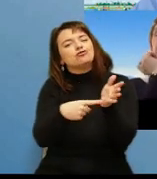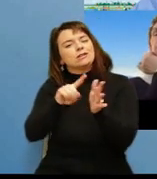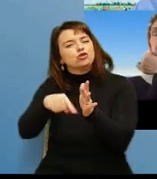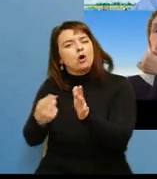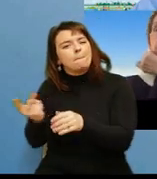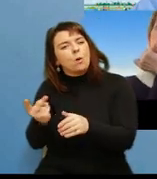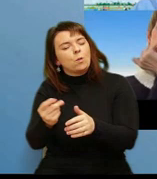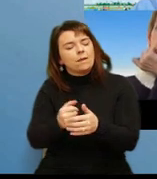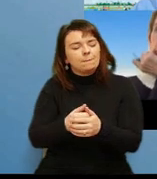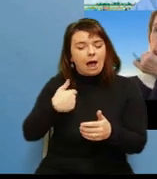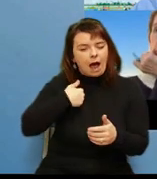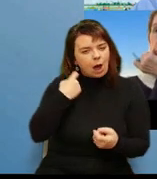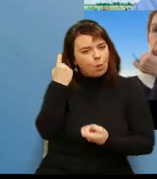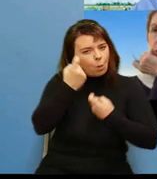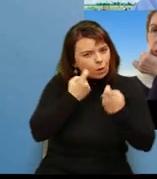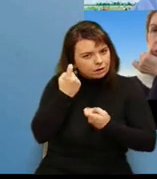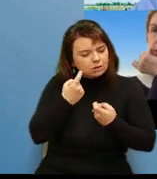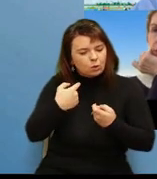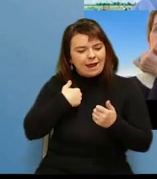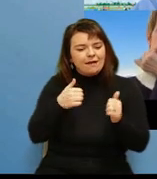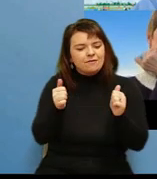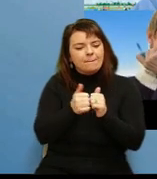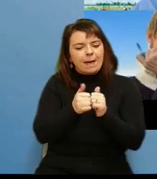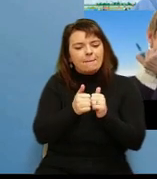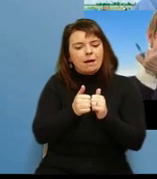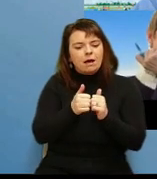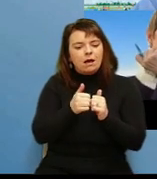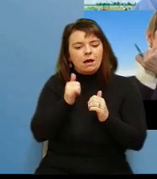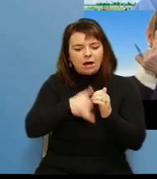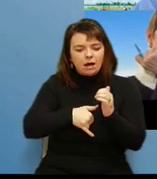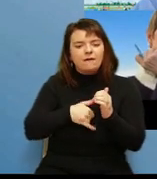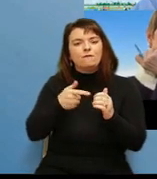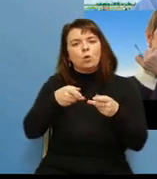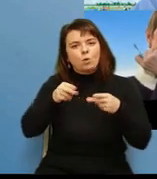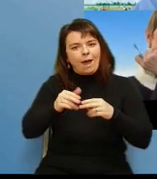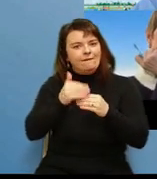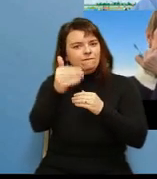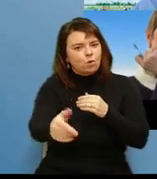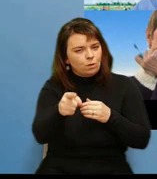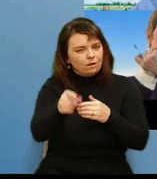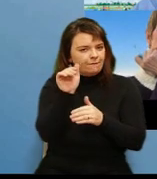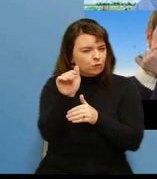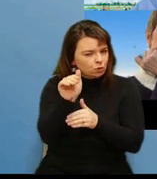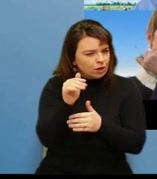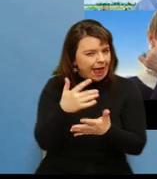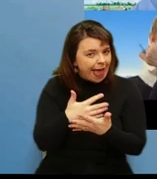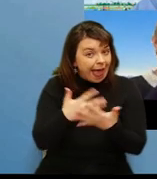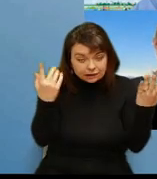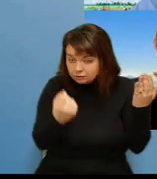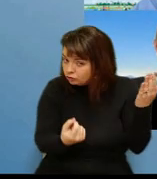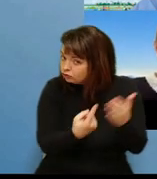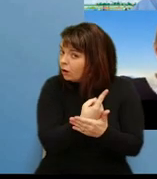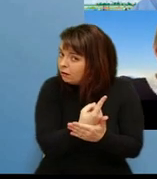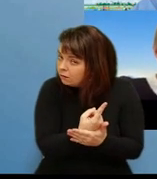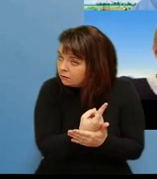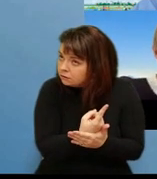very similar to Tracy and John's, but I just wondered, when we have the paper setting out the way forward in the future, is there